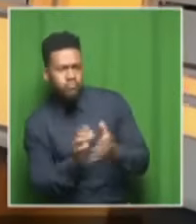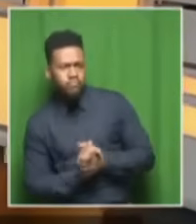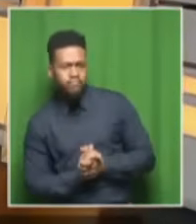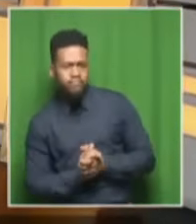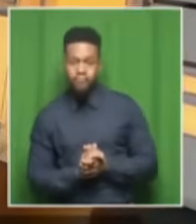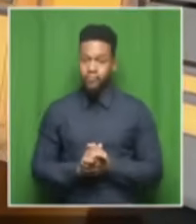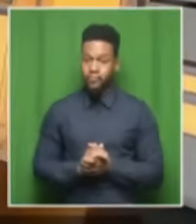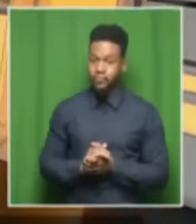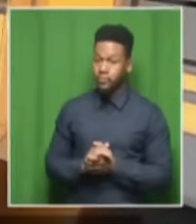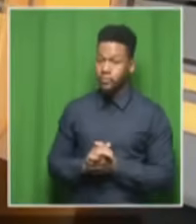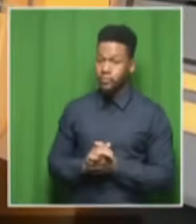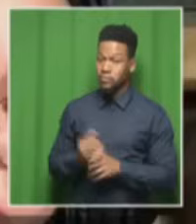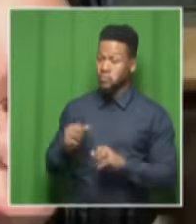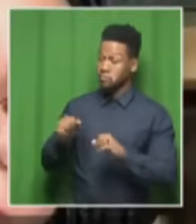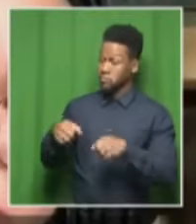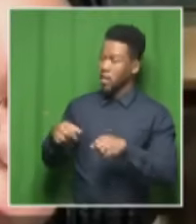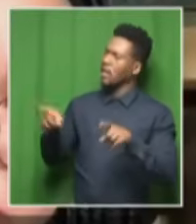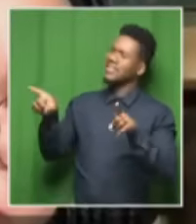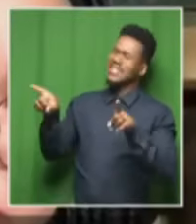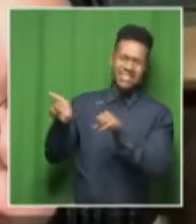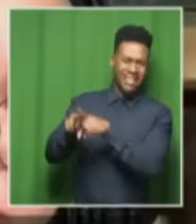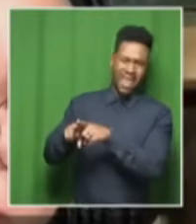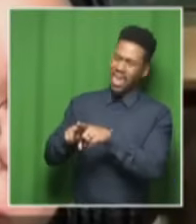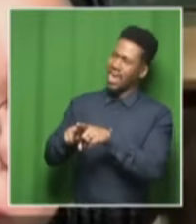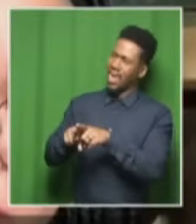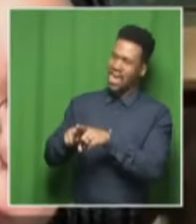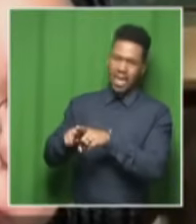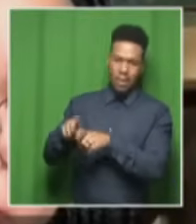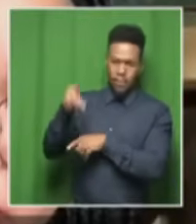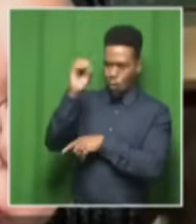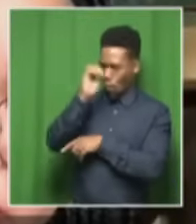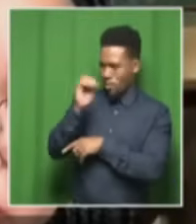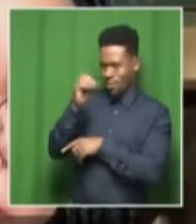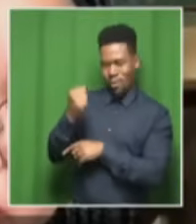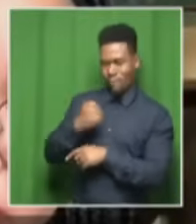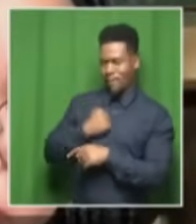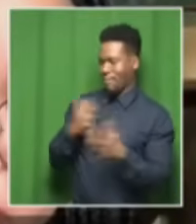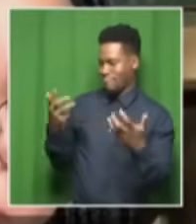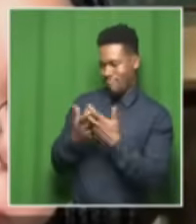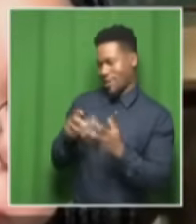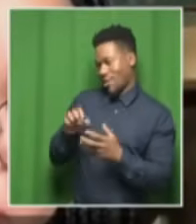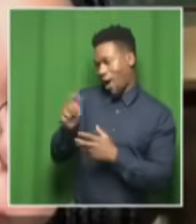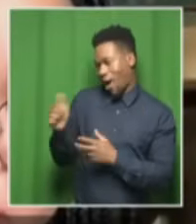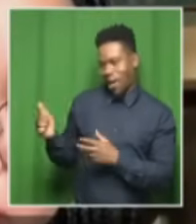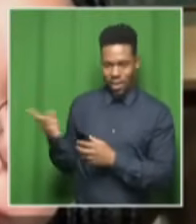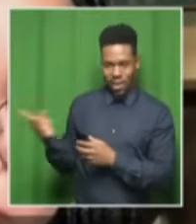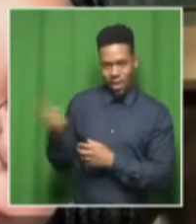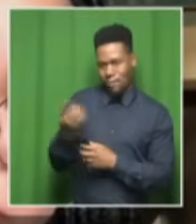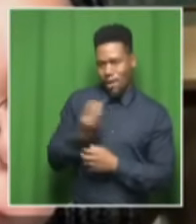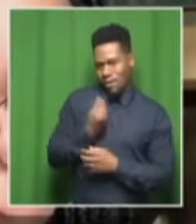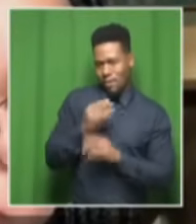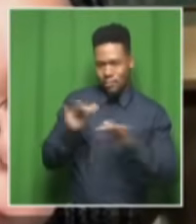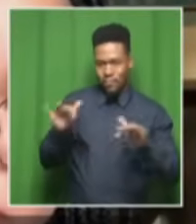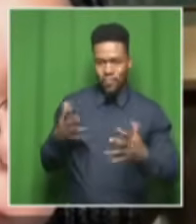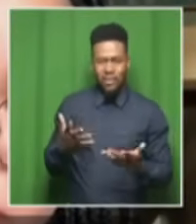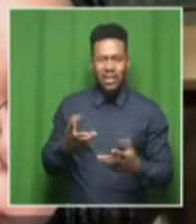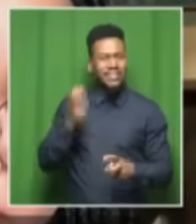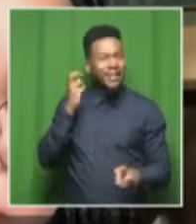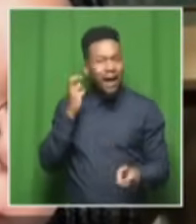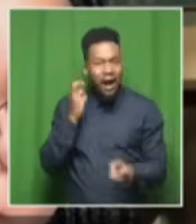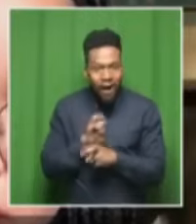I think, again, I'm also going to be echoing the same sentiment that has been echoed out throughout the panel. It is very difficult as youth to